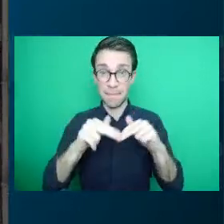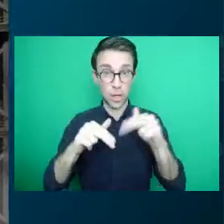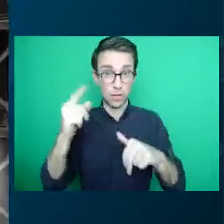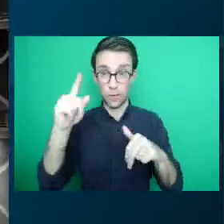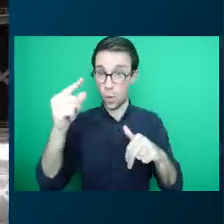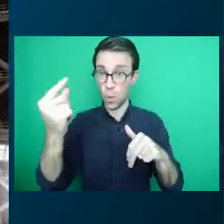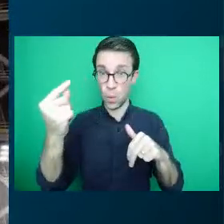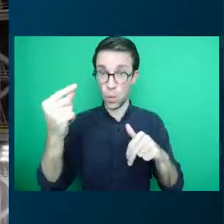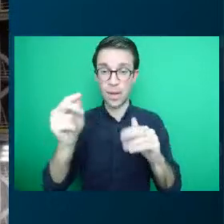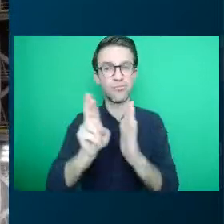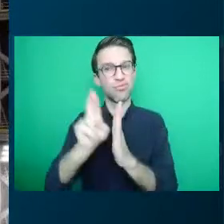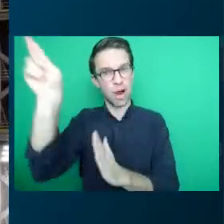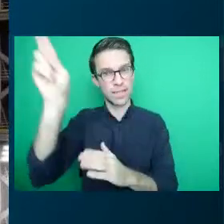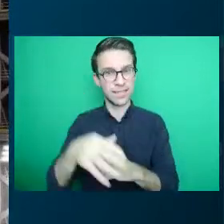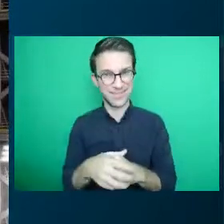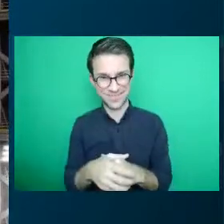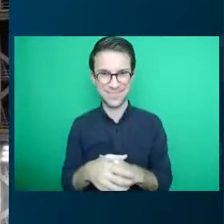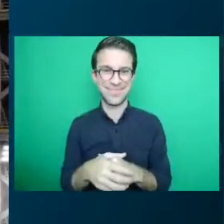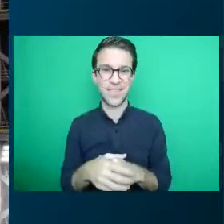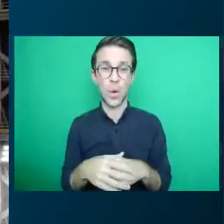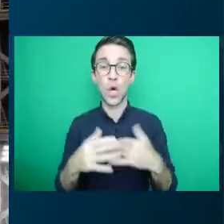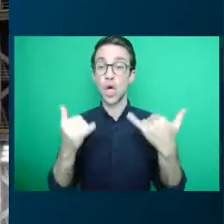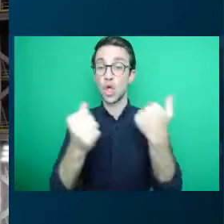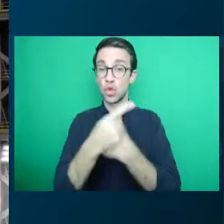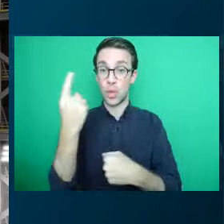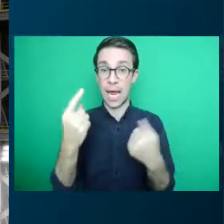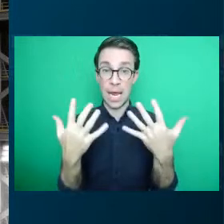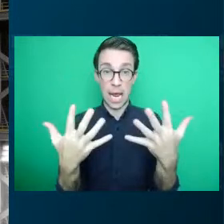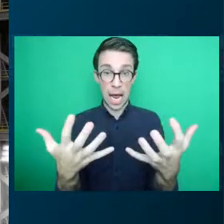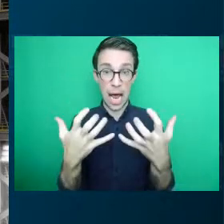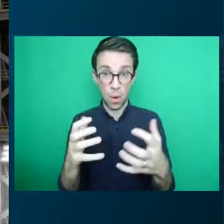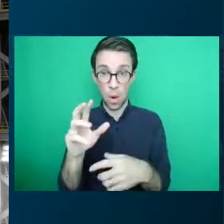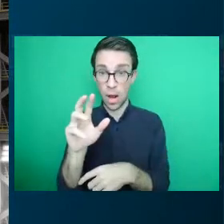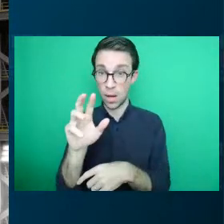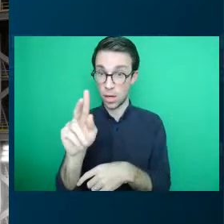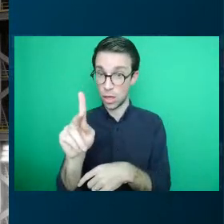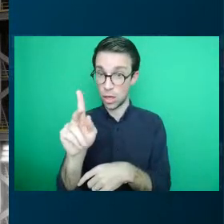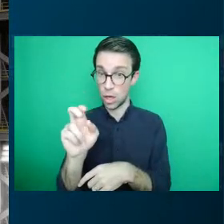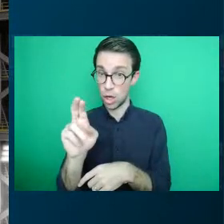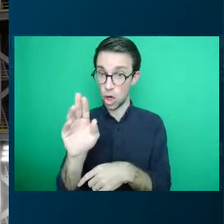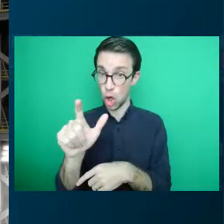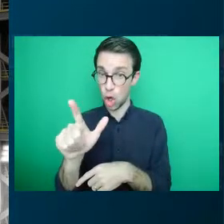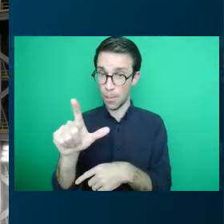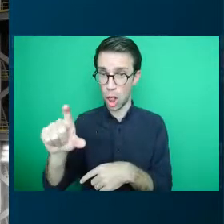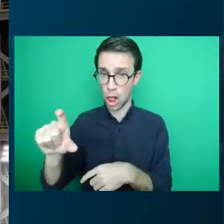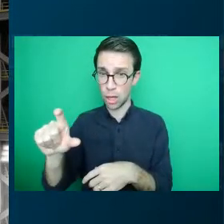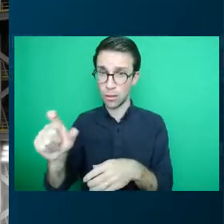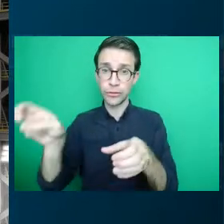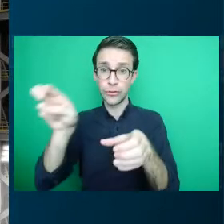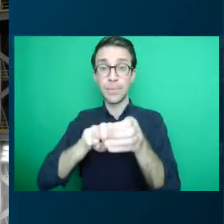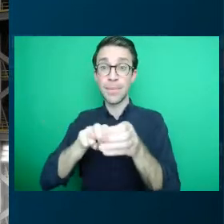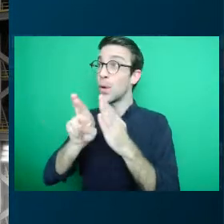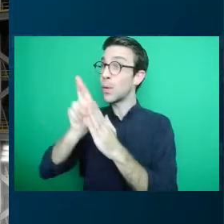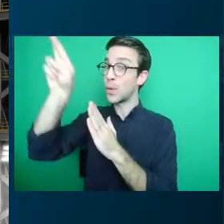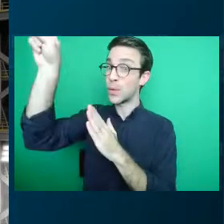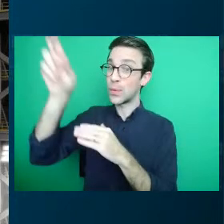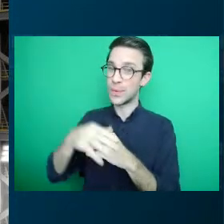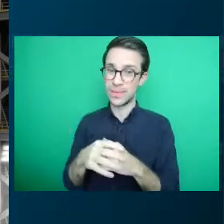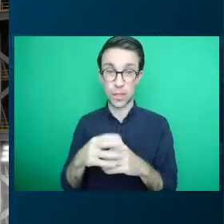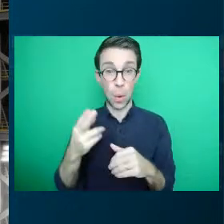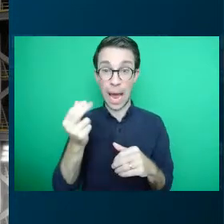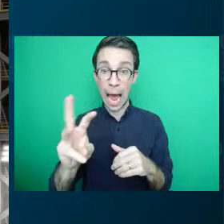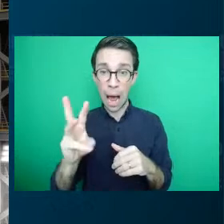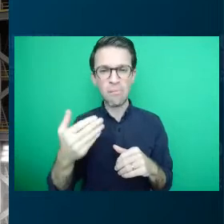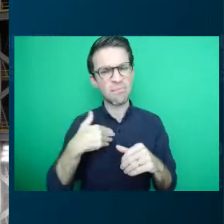with that. I want today to try and get one of these Kerbals into space. There's a couple different ways we can accomplish that. That's sort